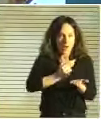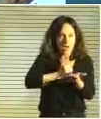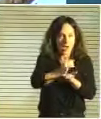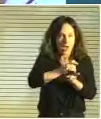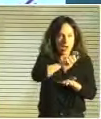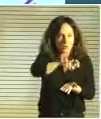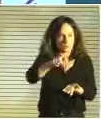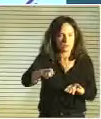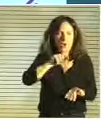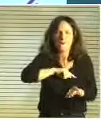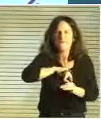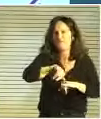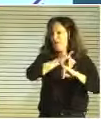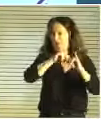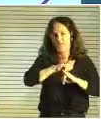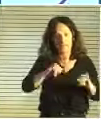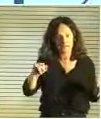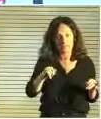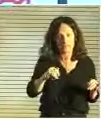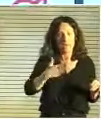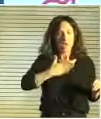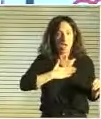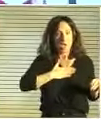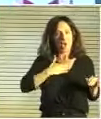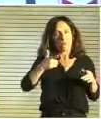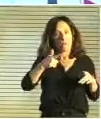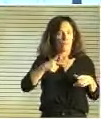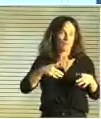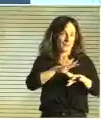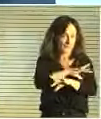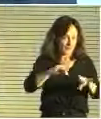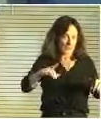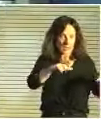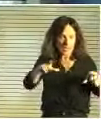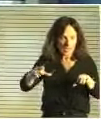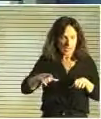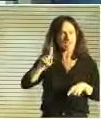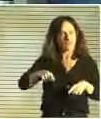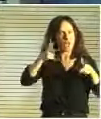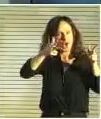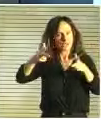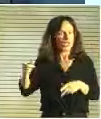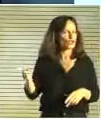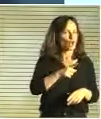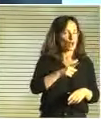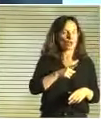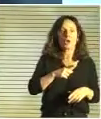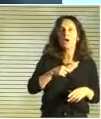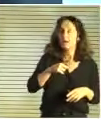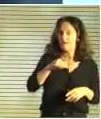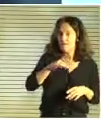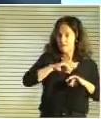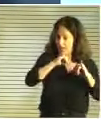owners are happy, and the customers are happy, and the hoteliers. And I think to focus more on local value